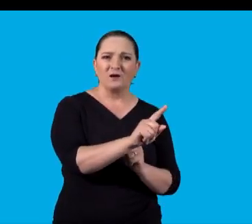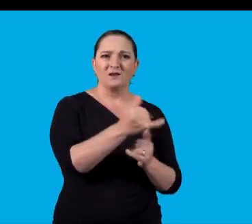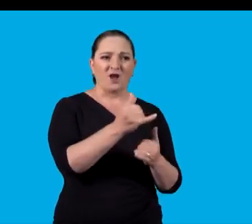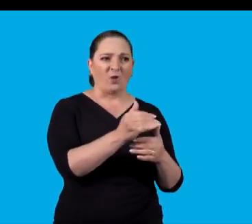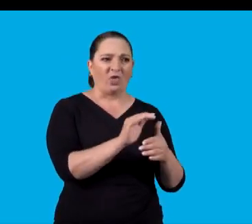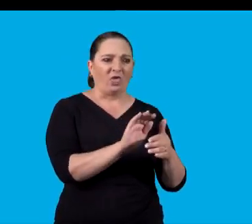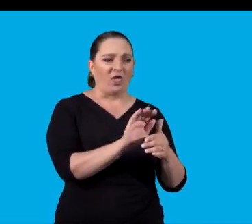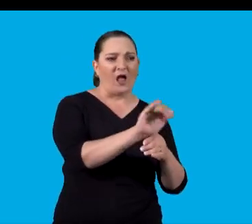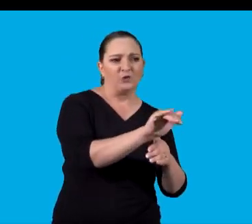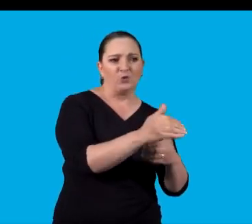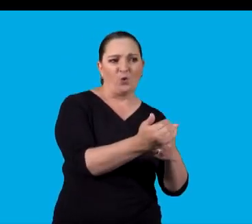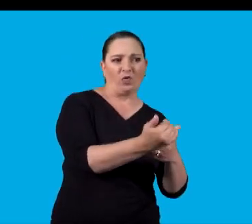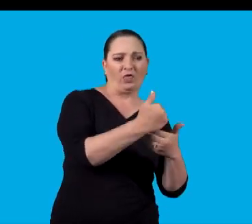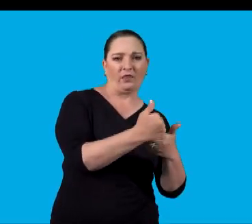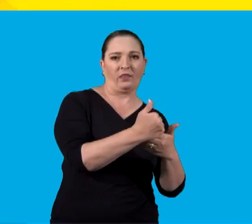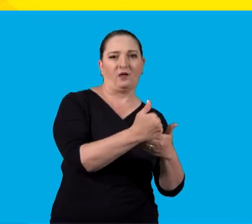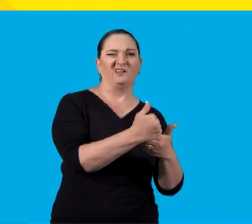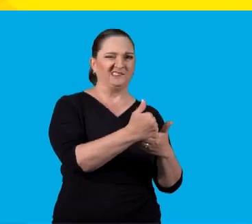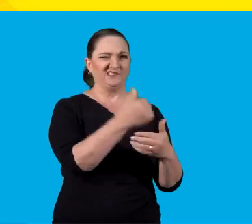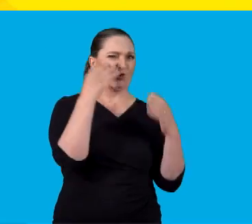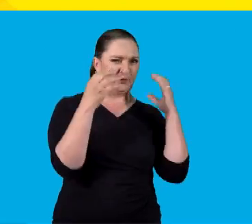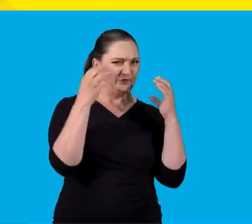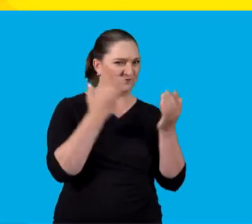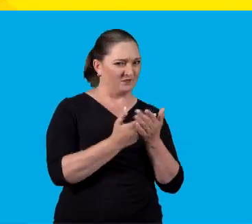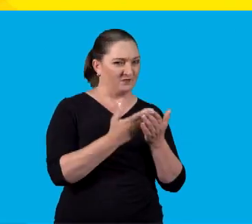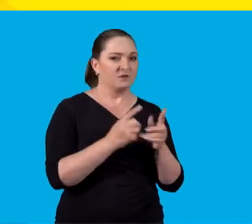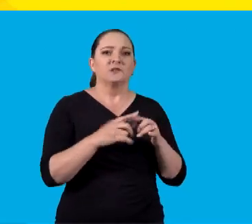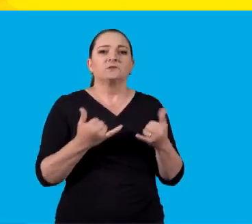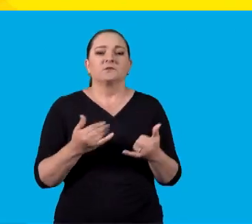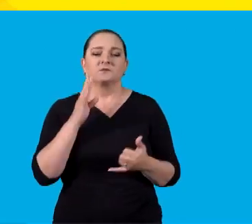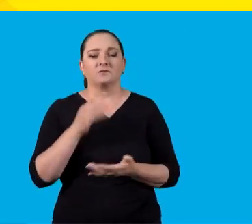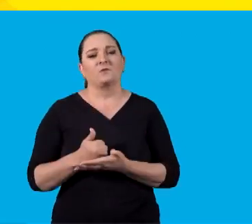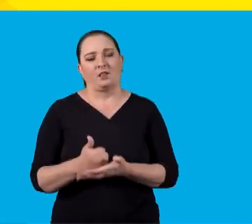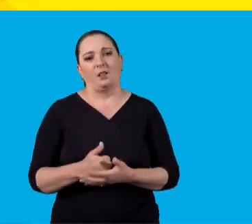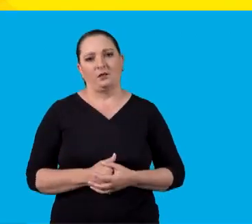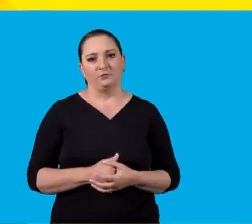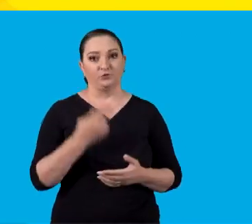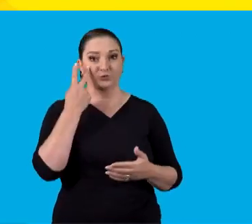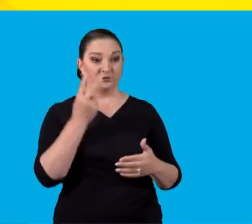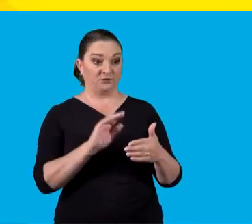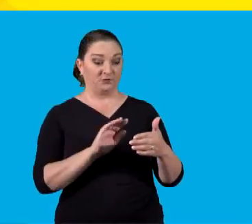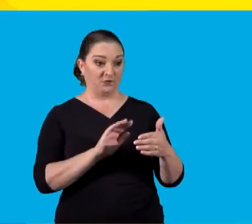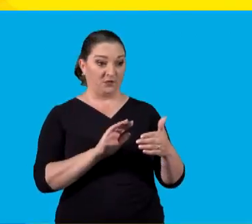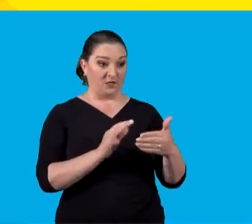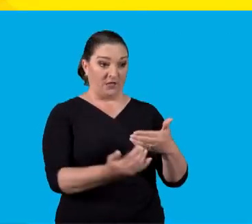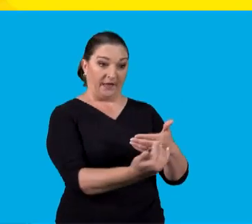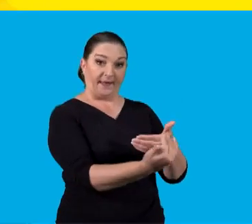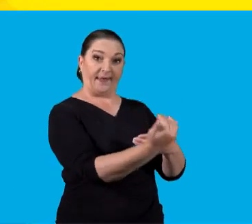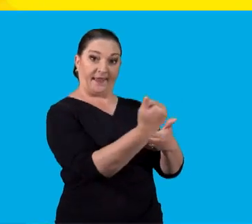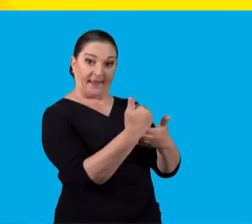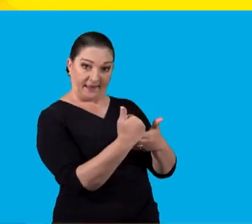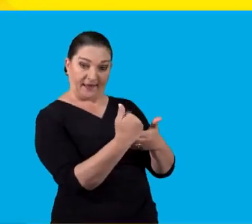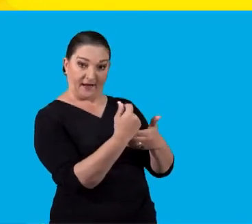learners don't know whether it's inflow or outflow. I'm going to help you today so that you can now know whether it is